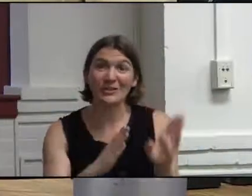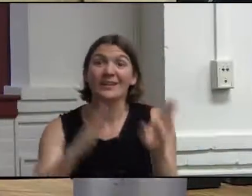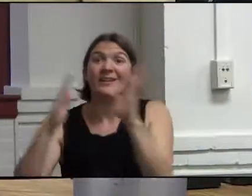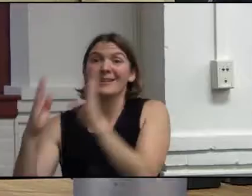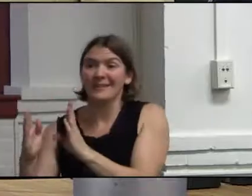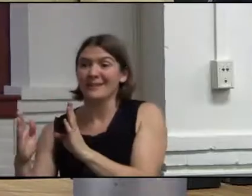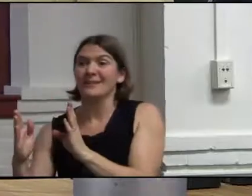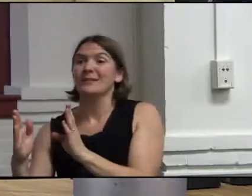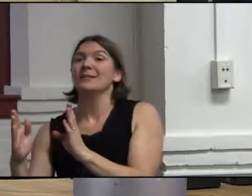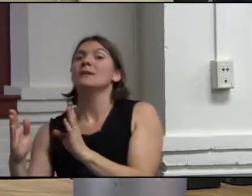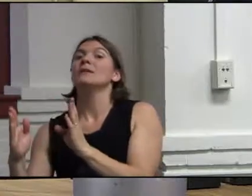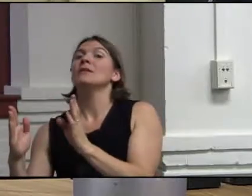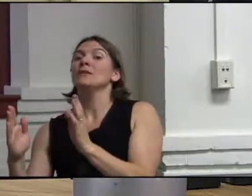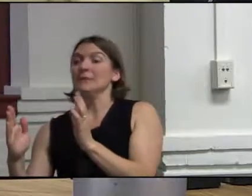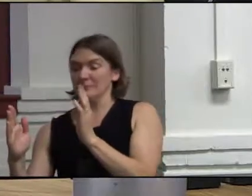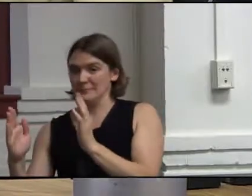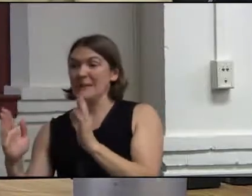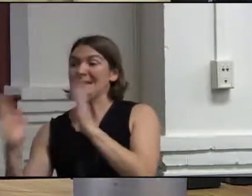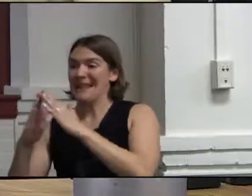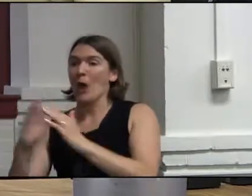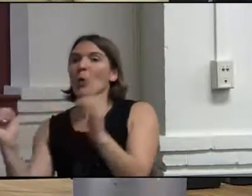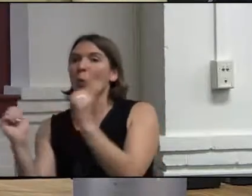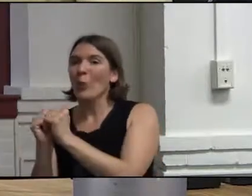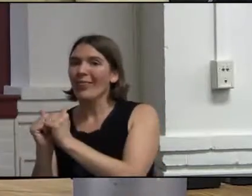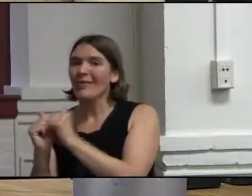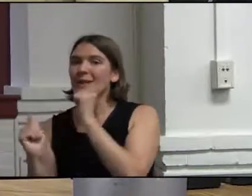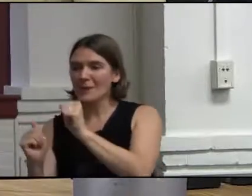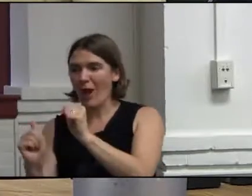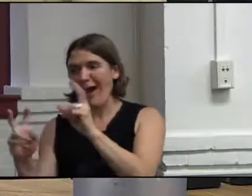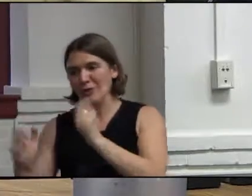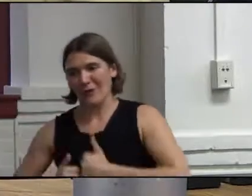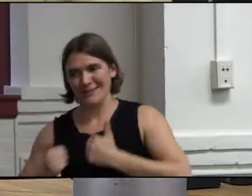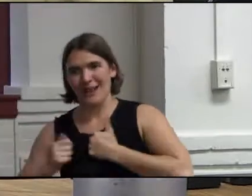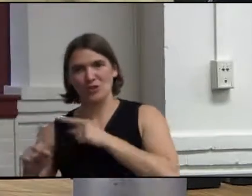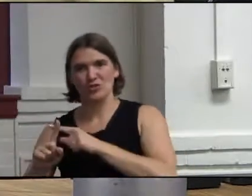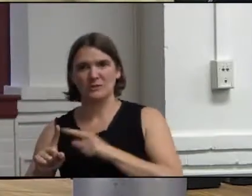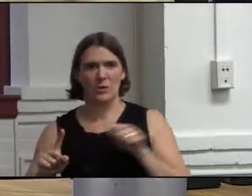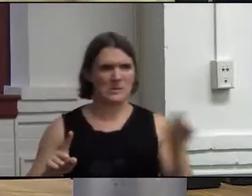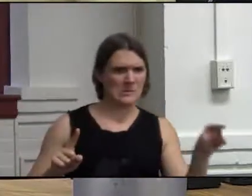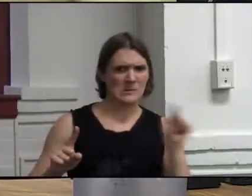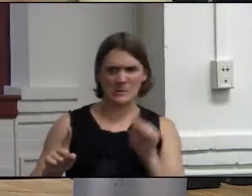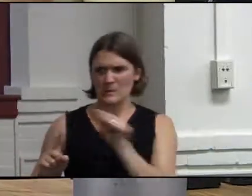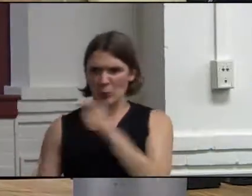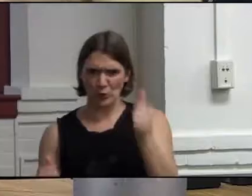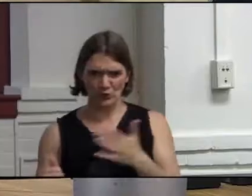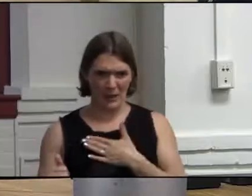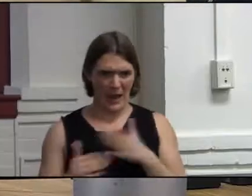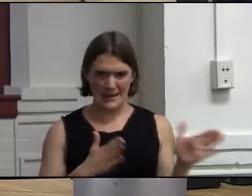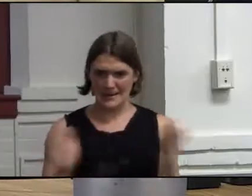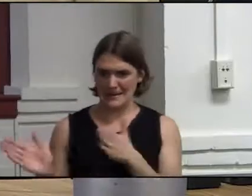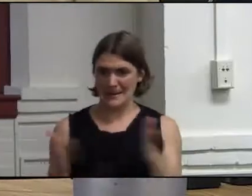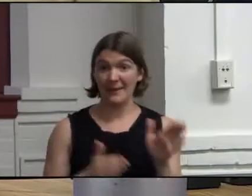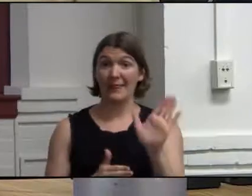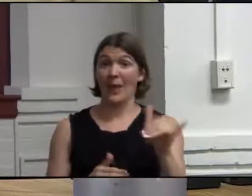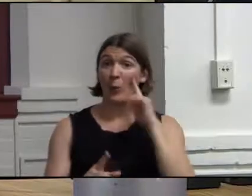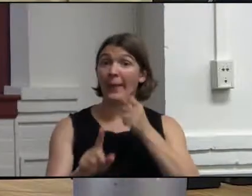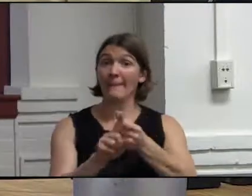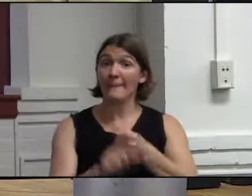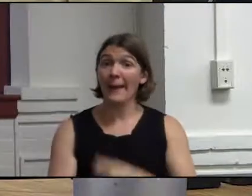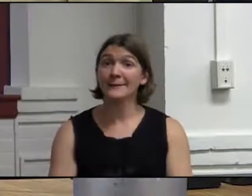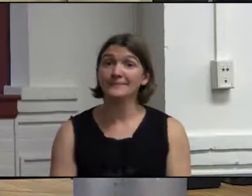with non-residential. So depending on what category your particular property fits in, you can see how this action this evening is going to affect your